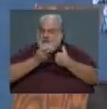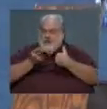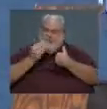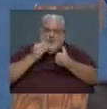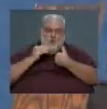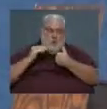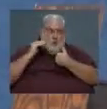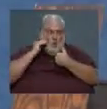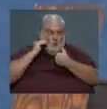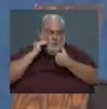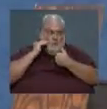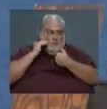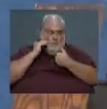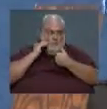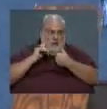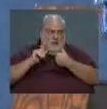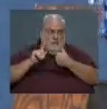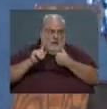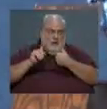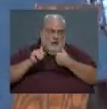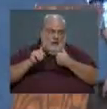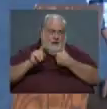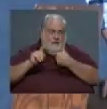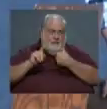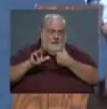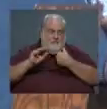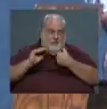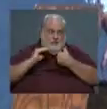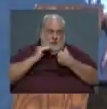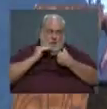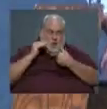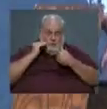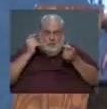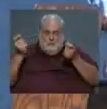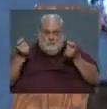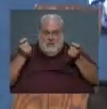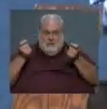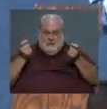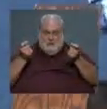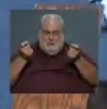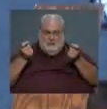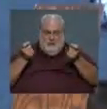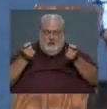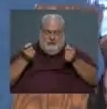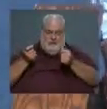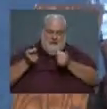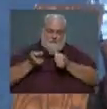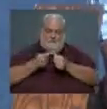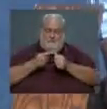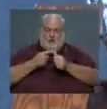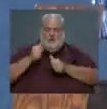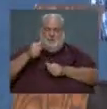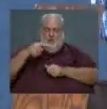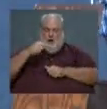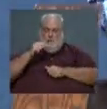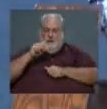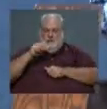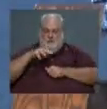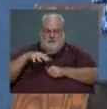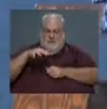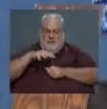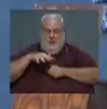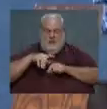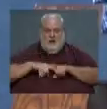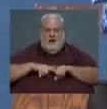up to almost, what is it, about 150 houses, and this is our big multifamily unit. So we